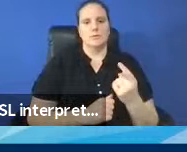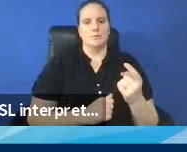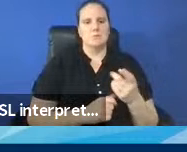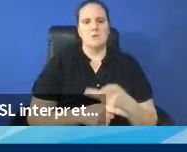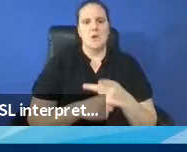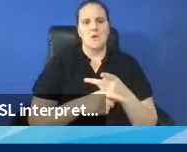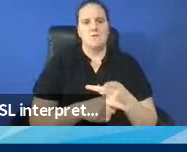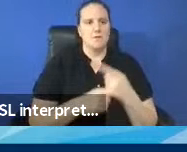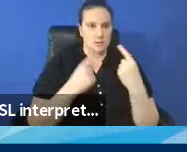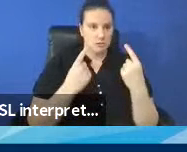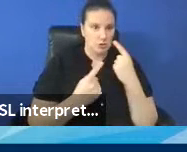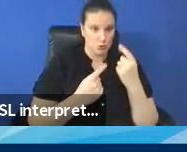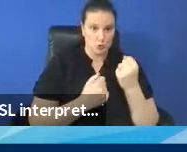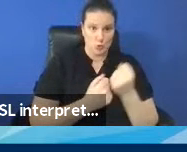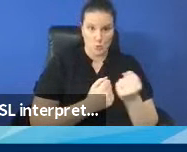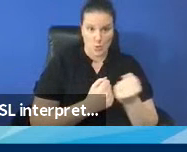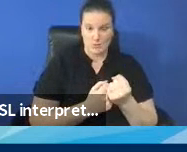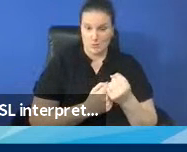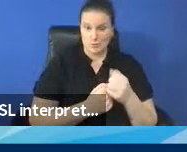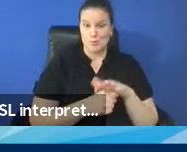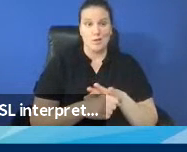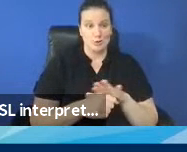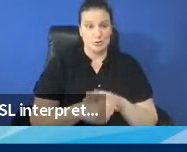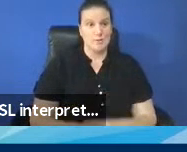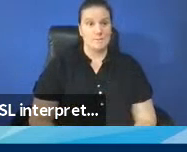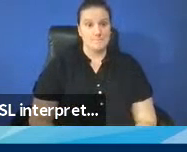carefully considered and supported regionally.